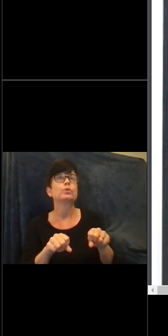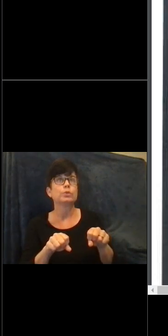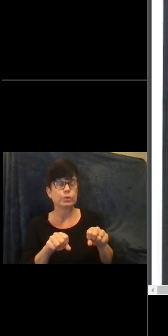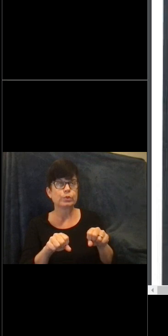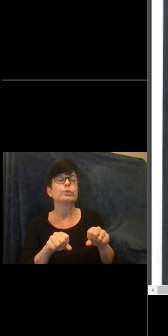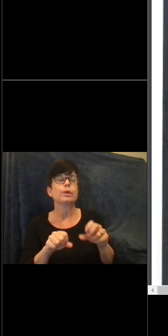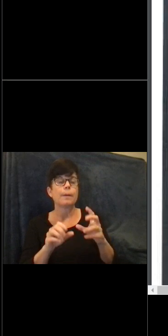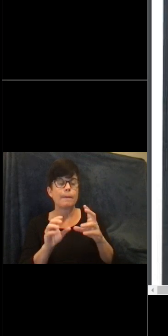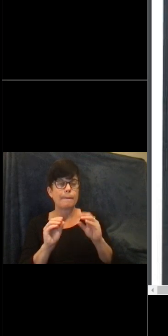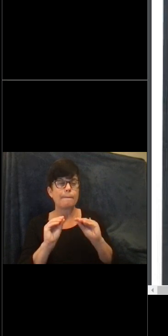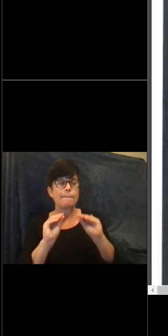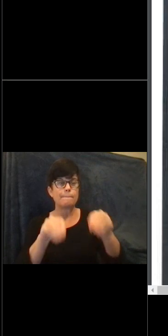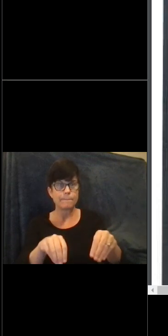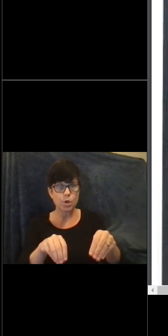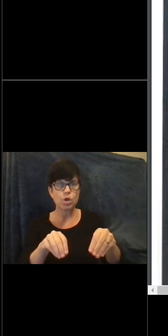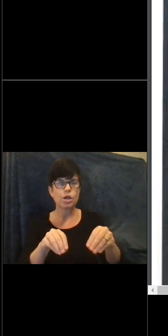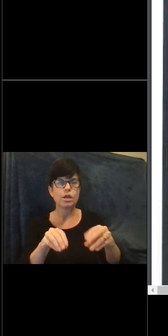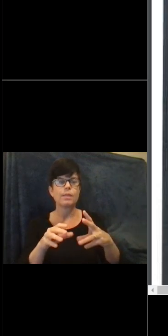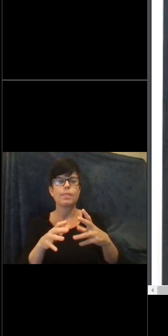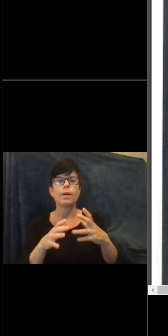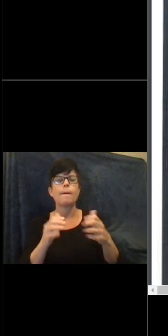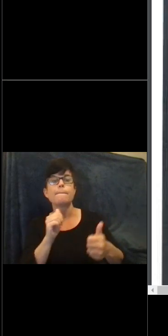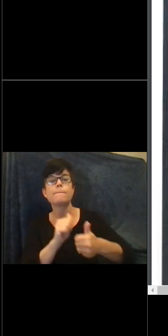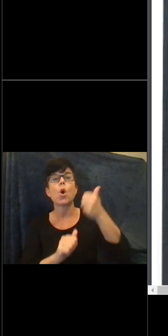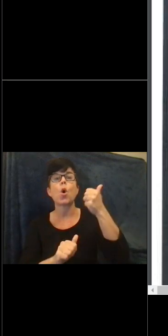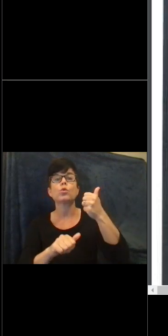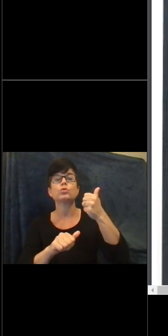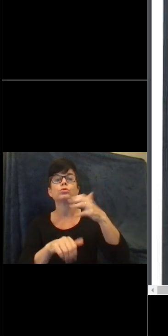public commercial space